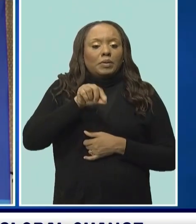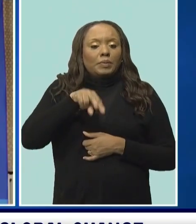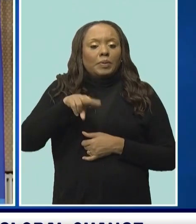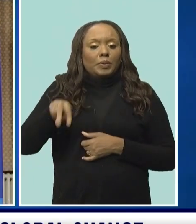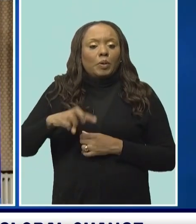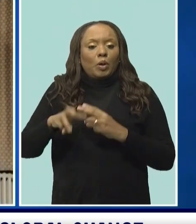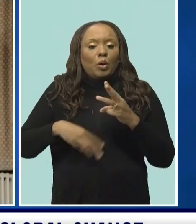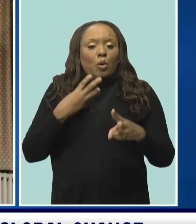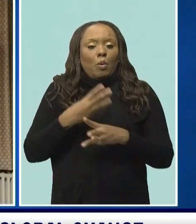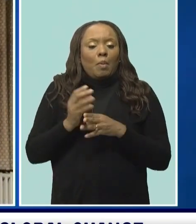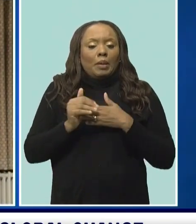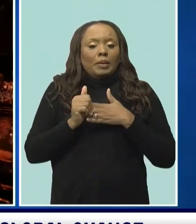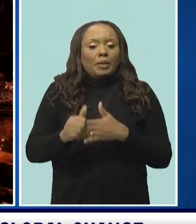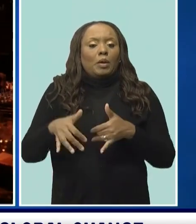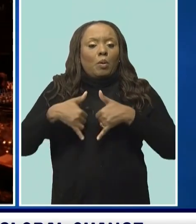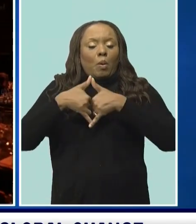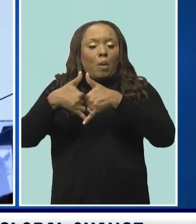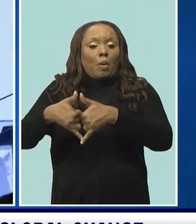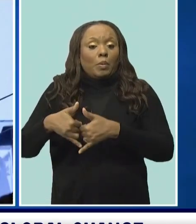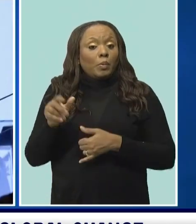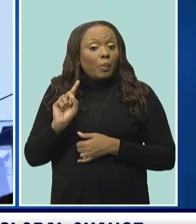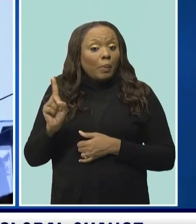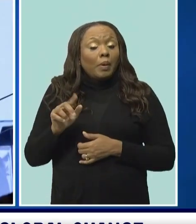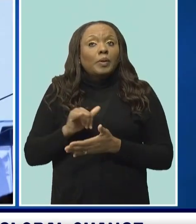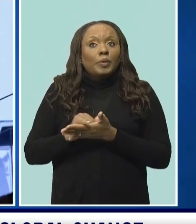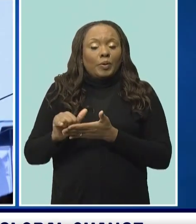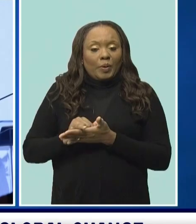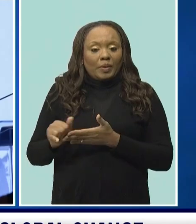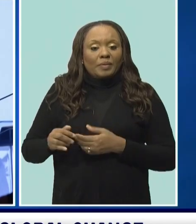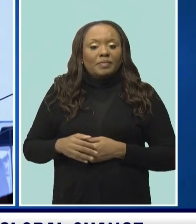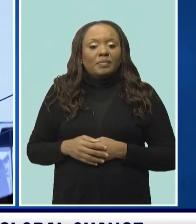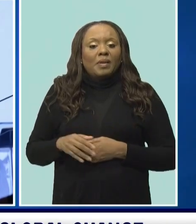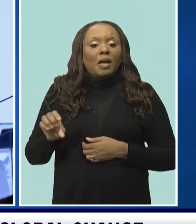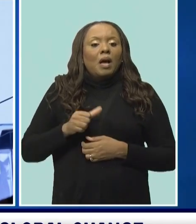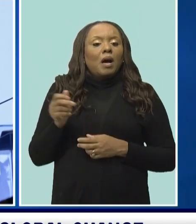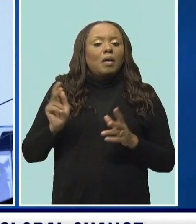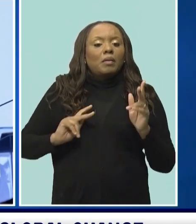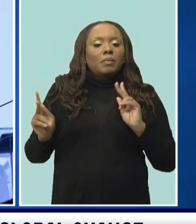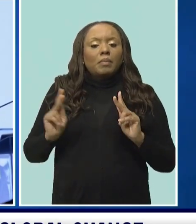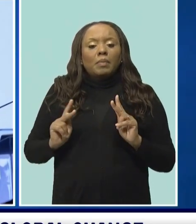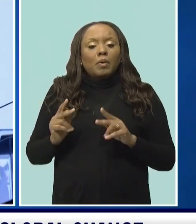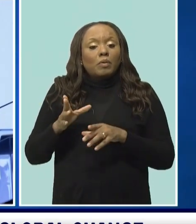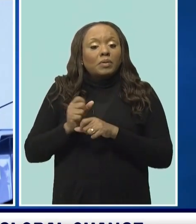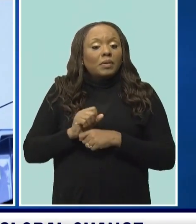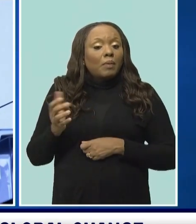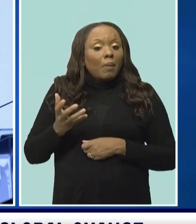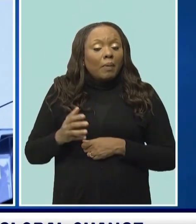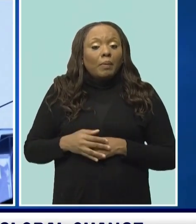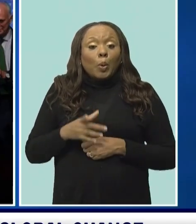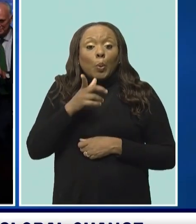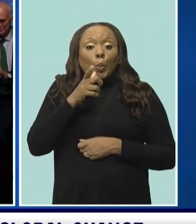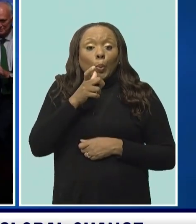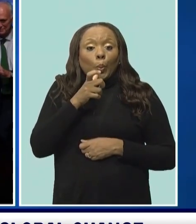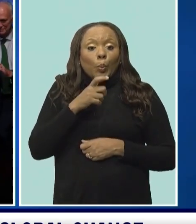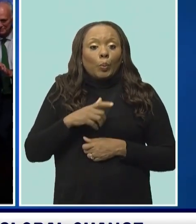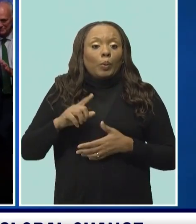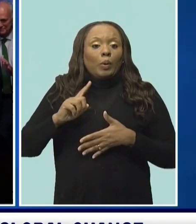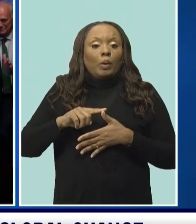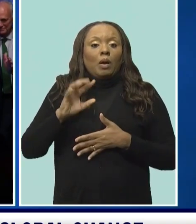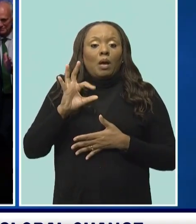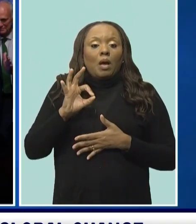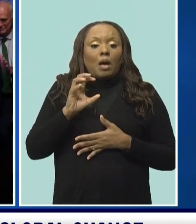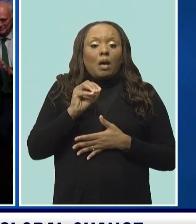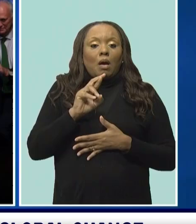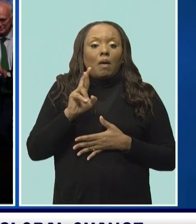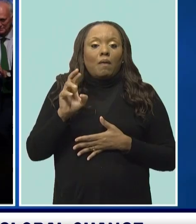Global Leadership Awards in New York. Other awardees included social activist and actor Forrest Whitaker and climate change justice